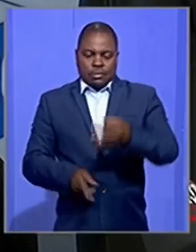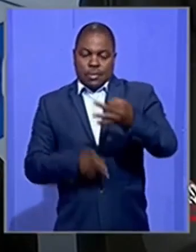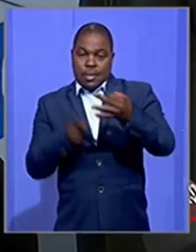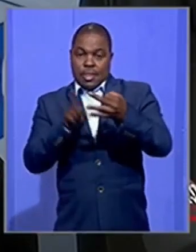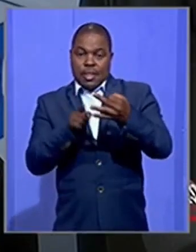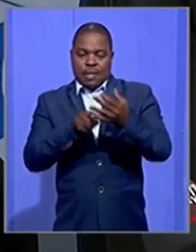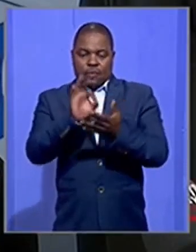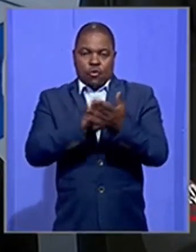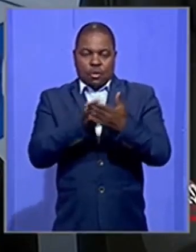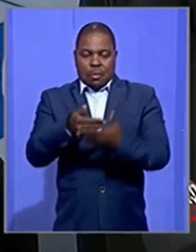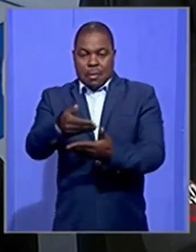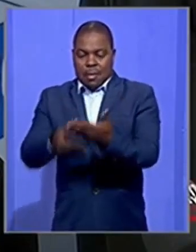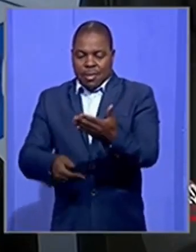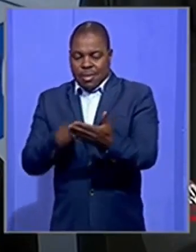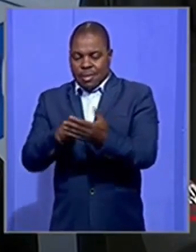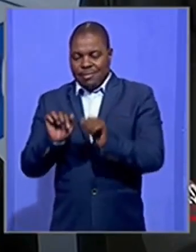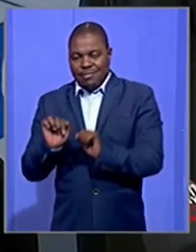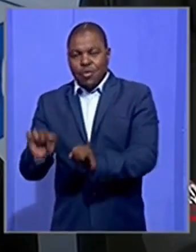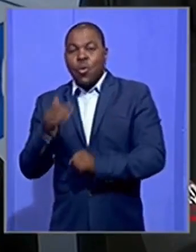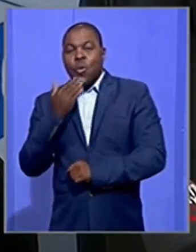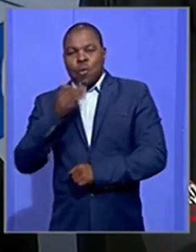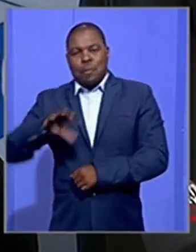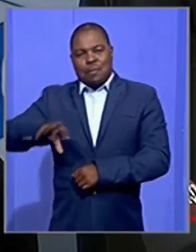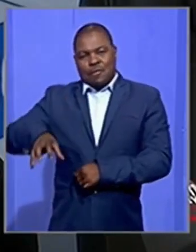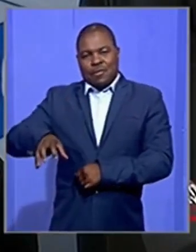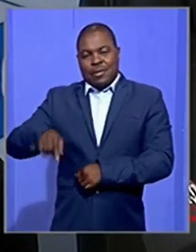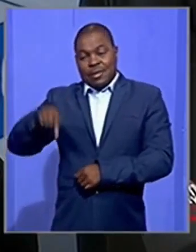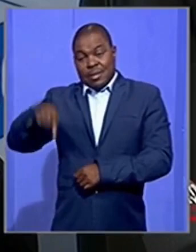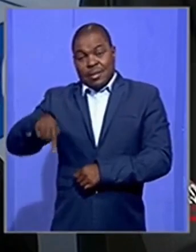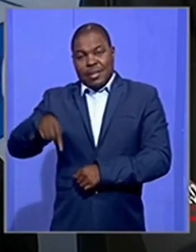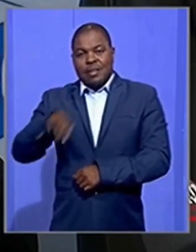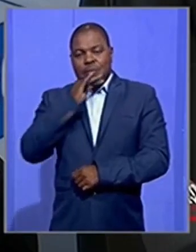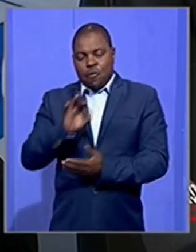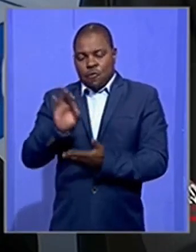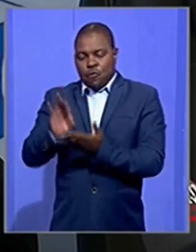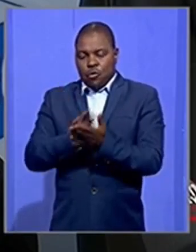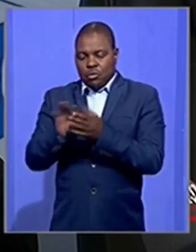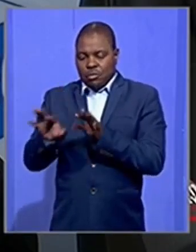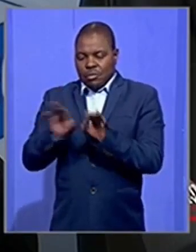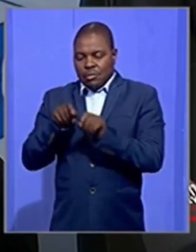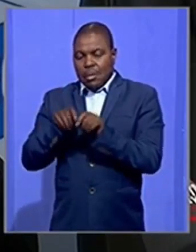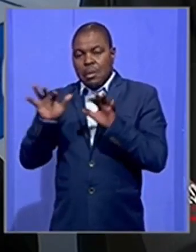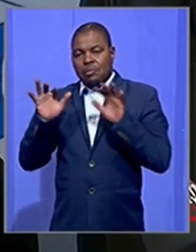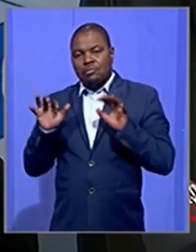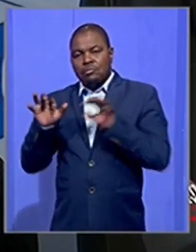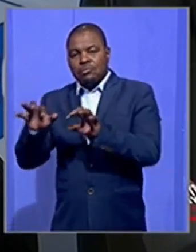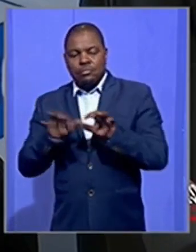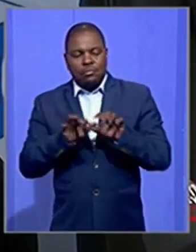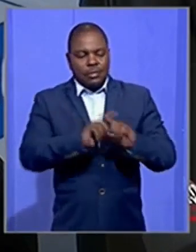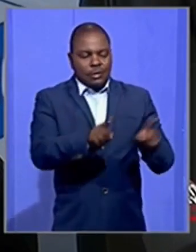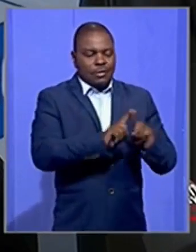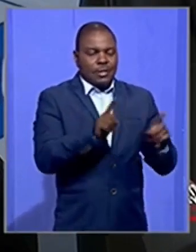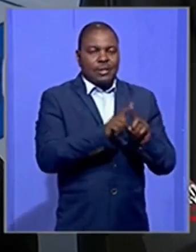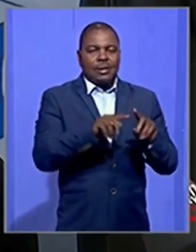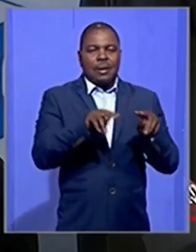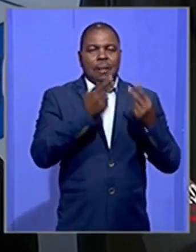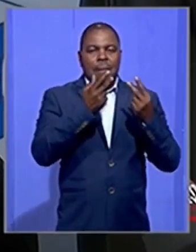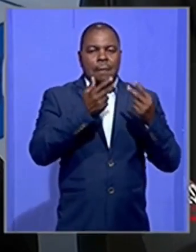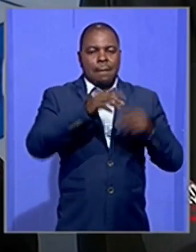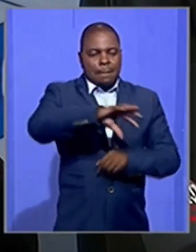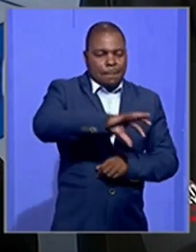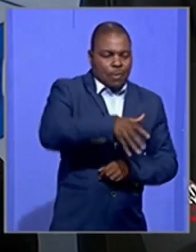the provincial ballot, whose purpose is the election of representatives into the